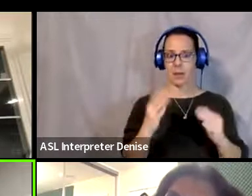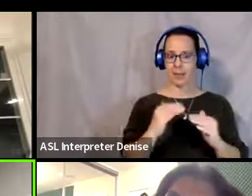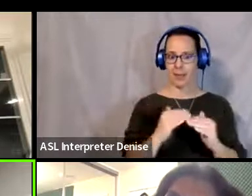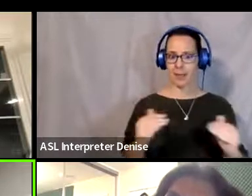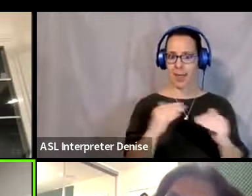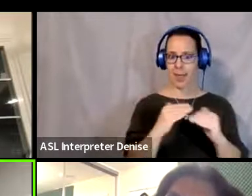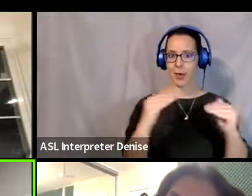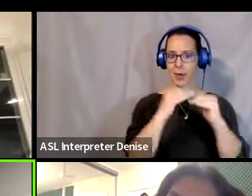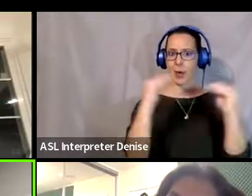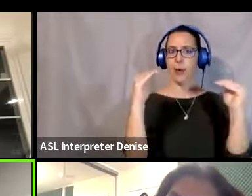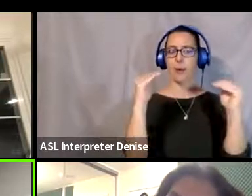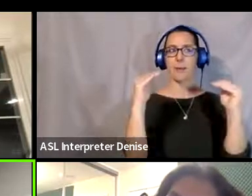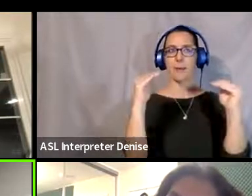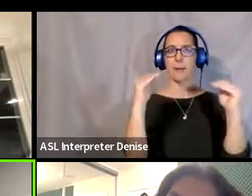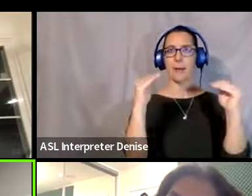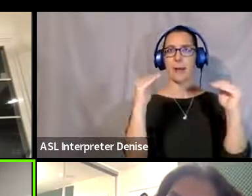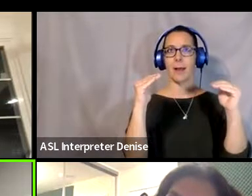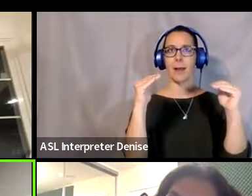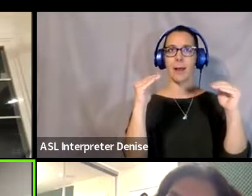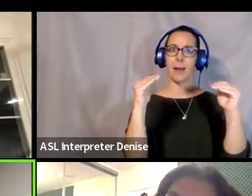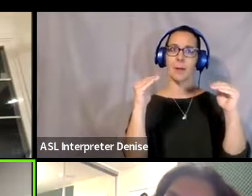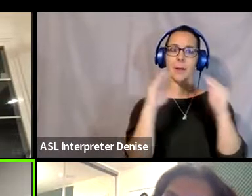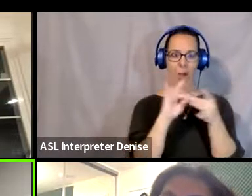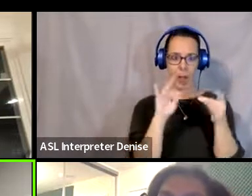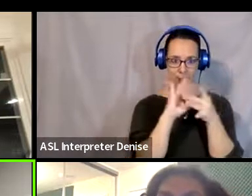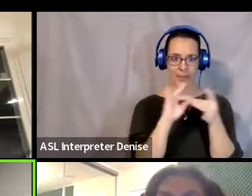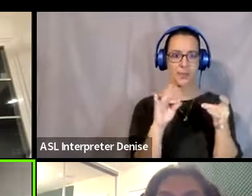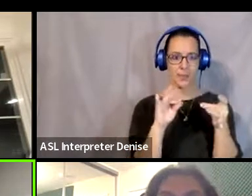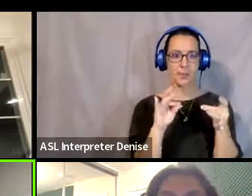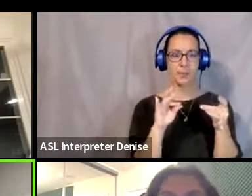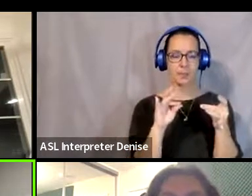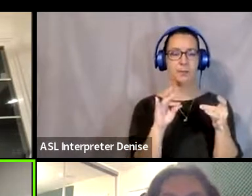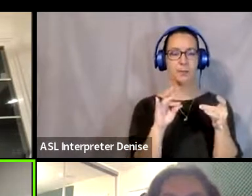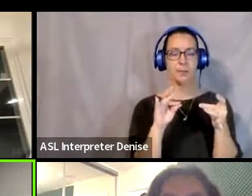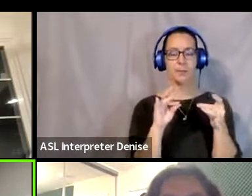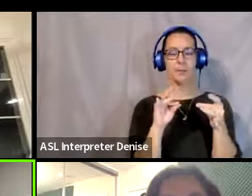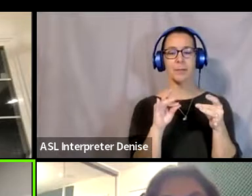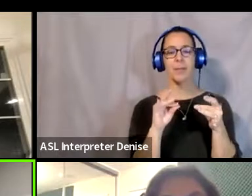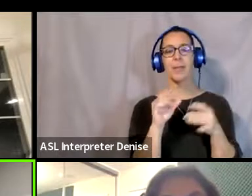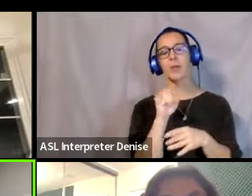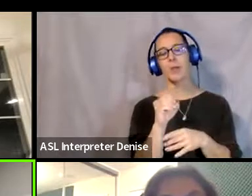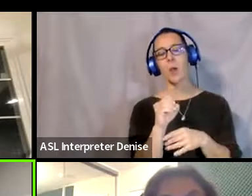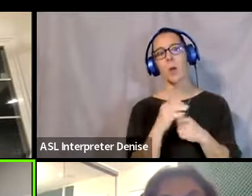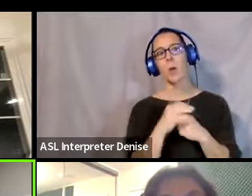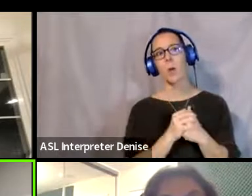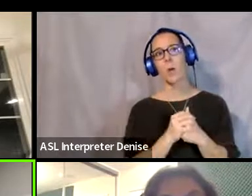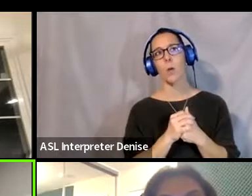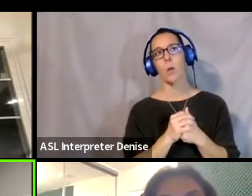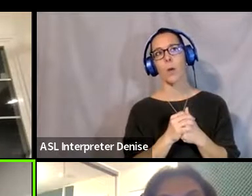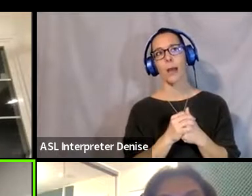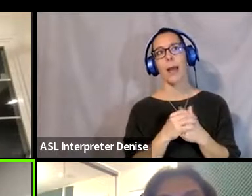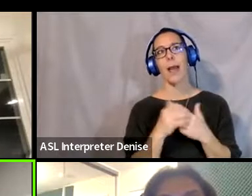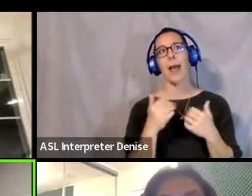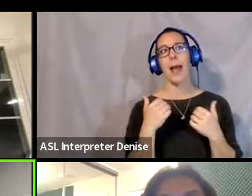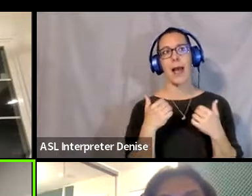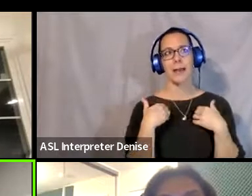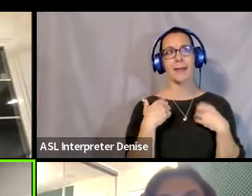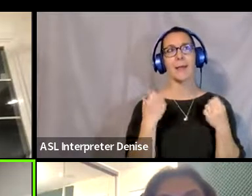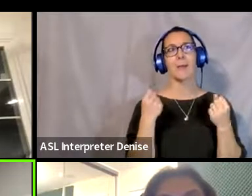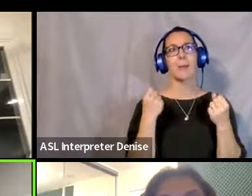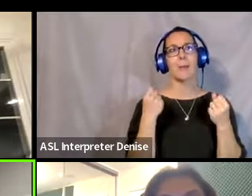comment, sequence of comments. And so It has implications